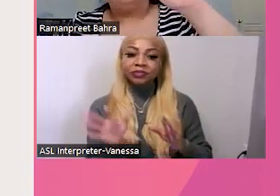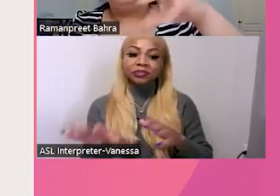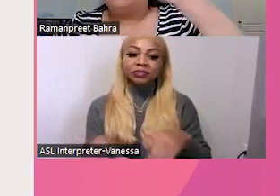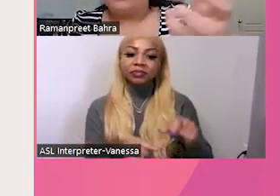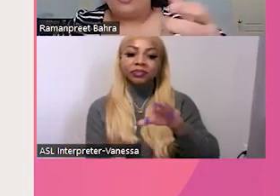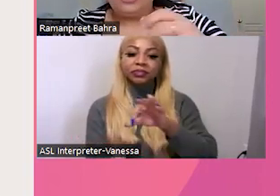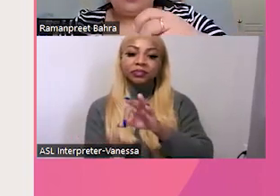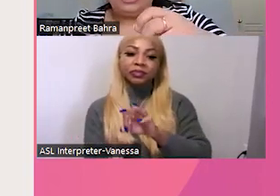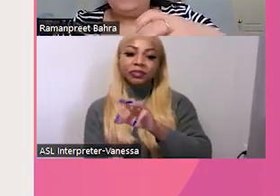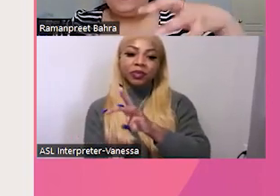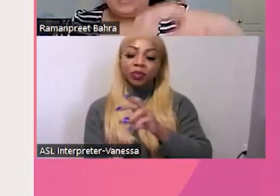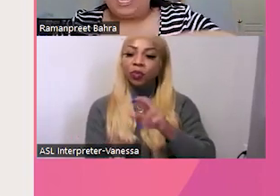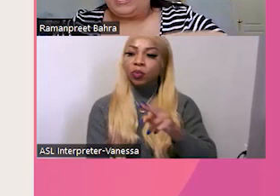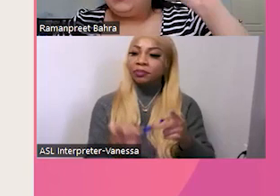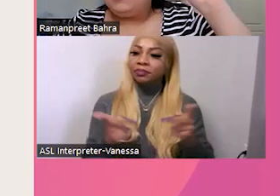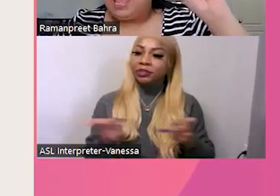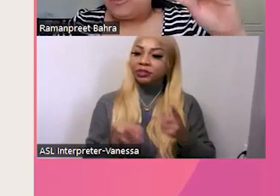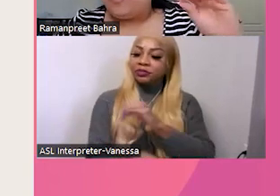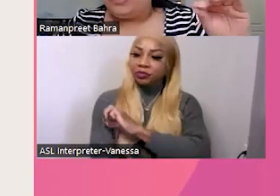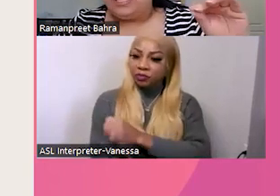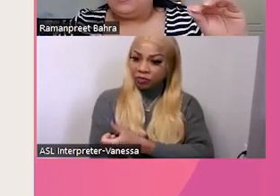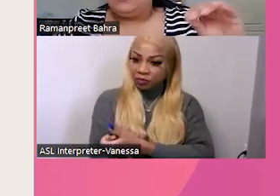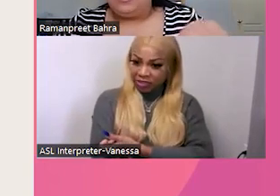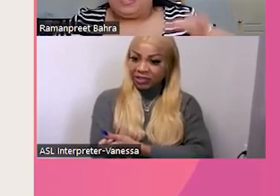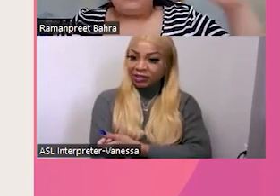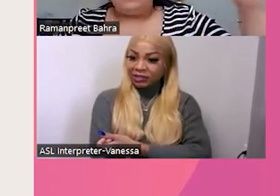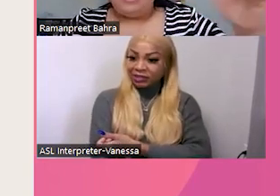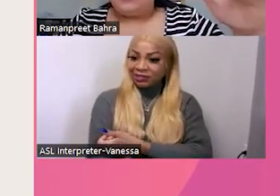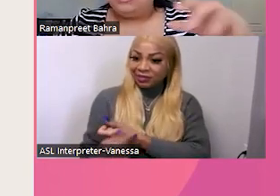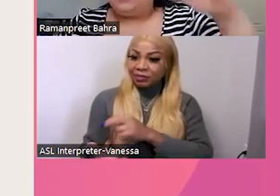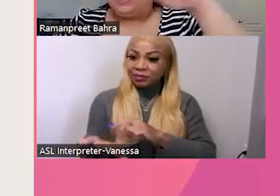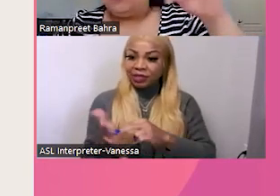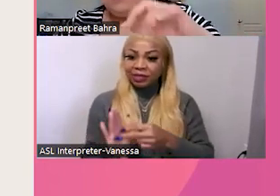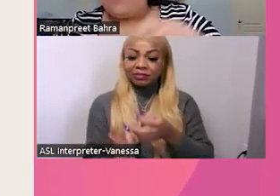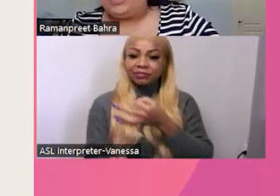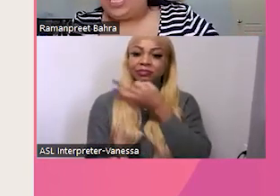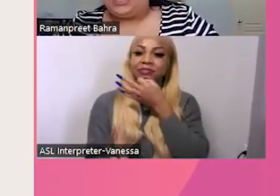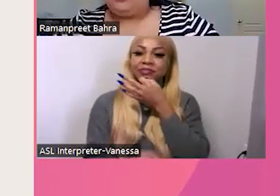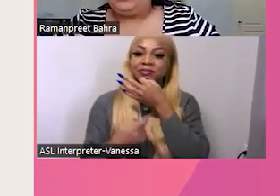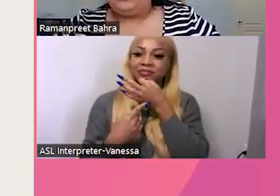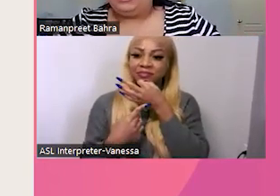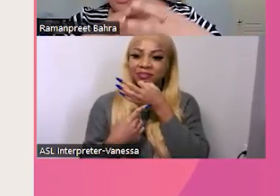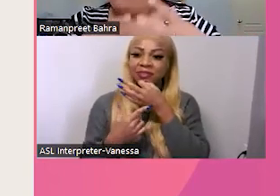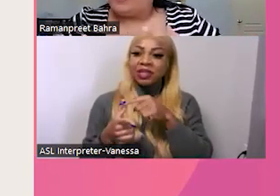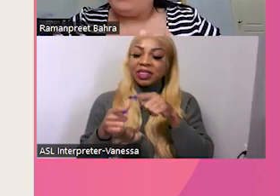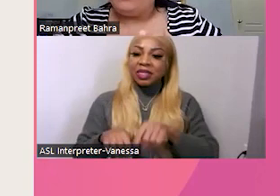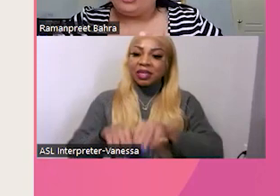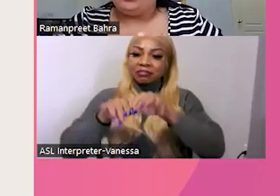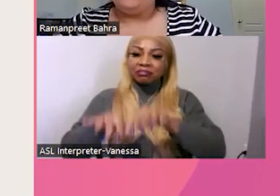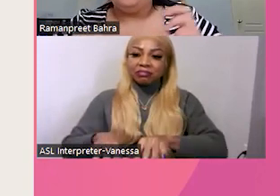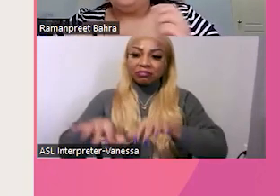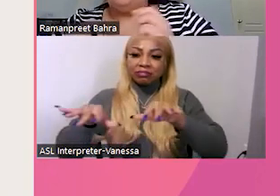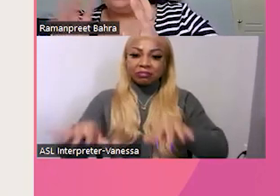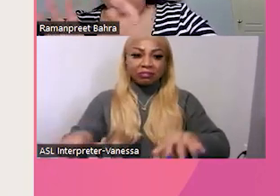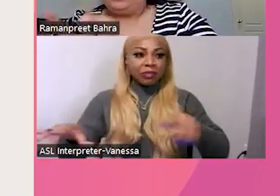this position of authority, as expertise. And that then becomes disseminated within our family